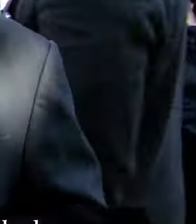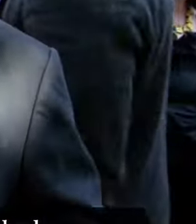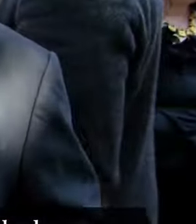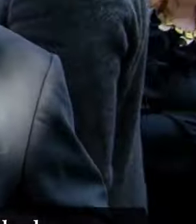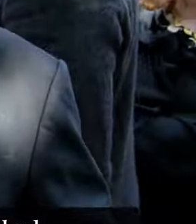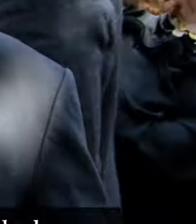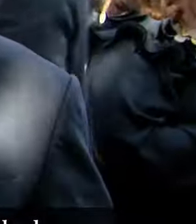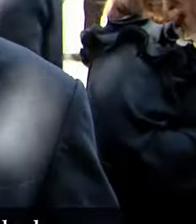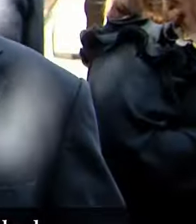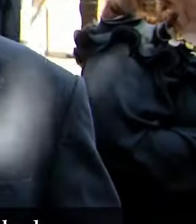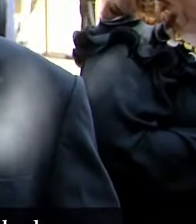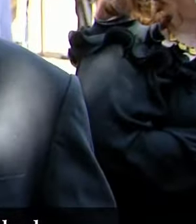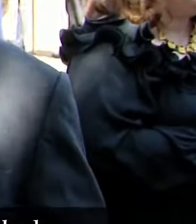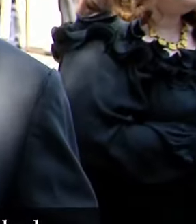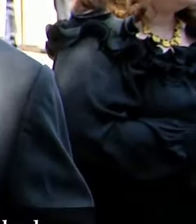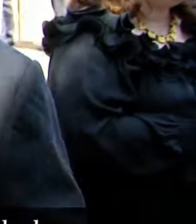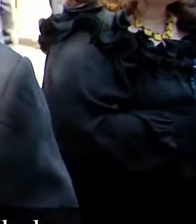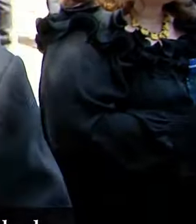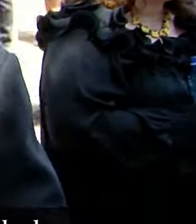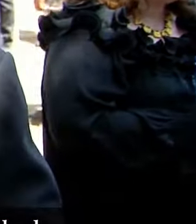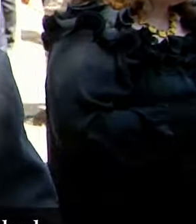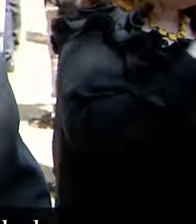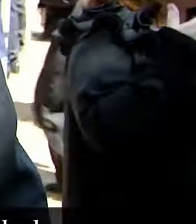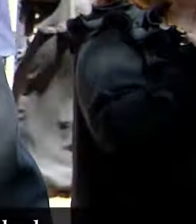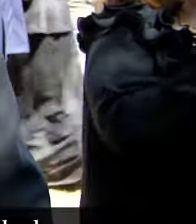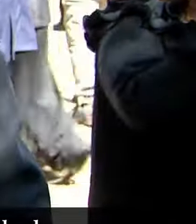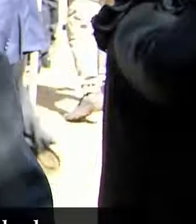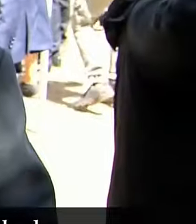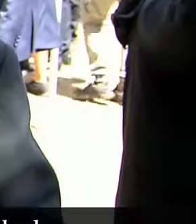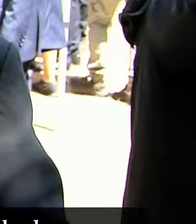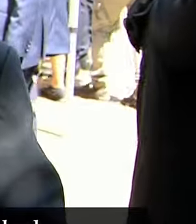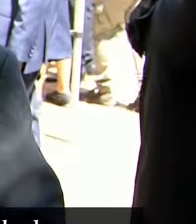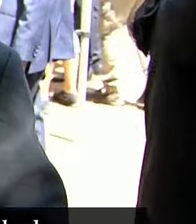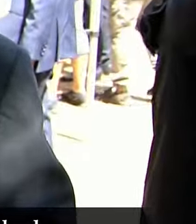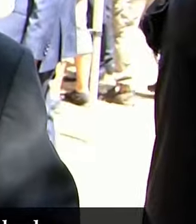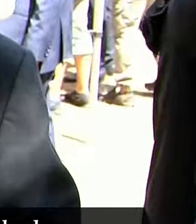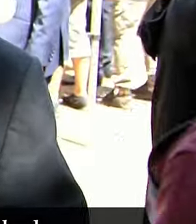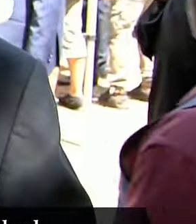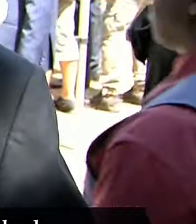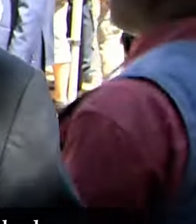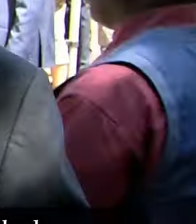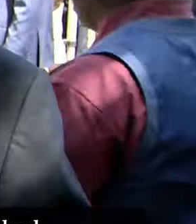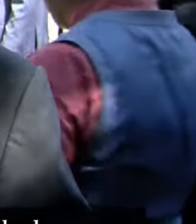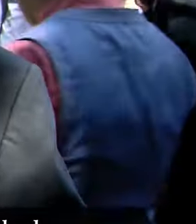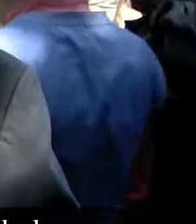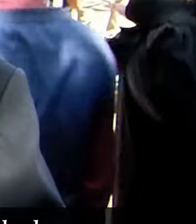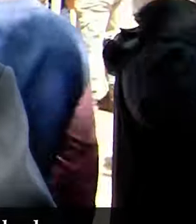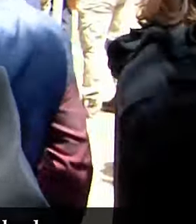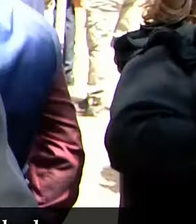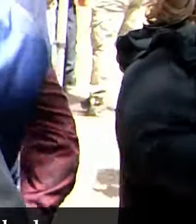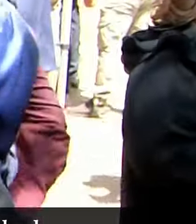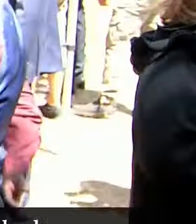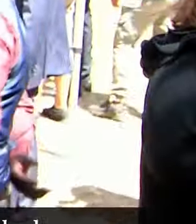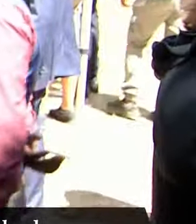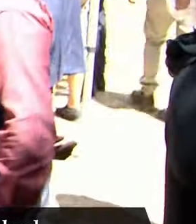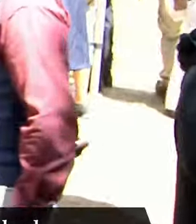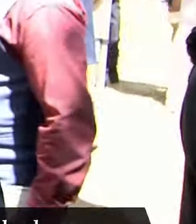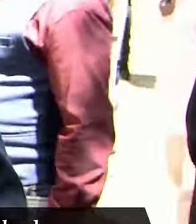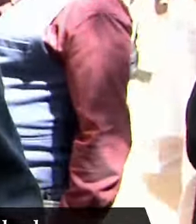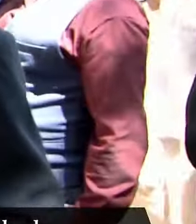as the country could be dealt with as long as there's enough and sufficient response to so many